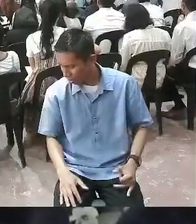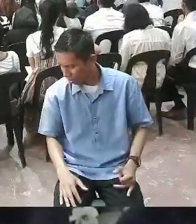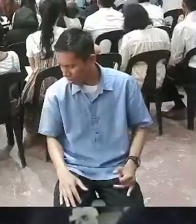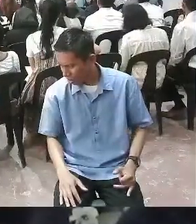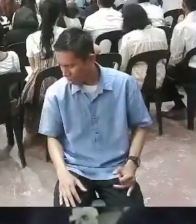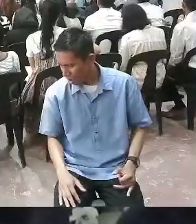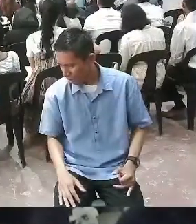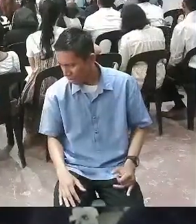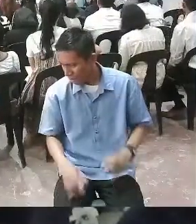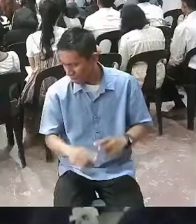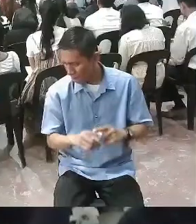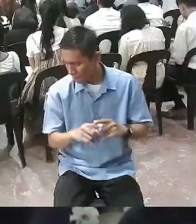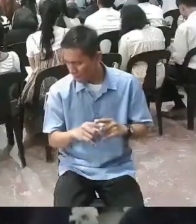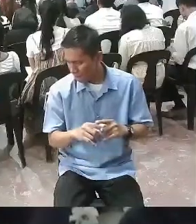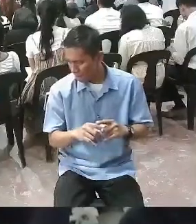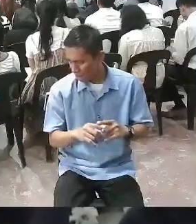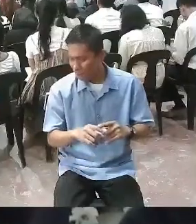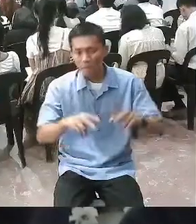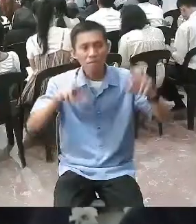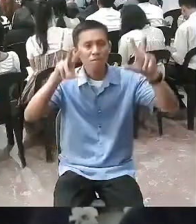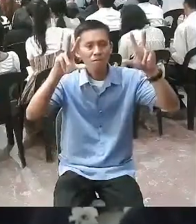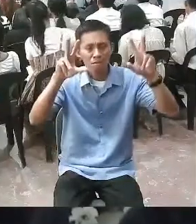therefore, no